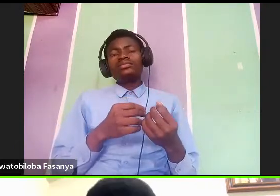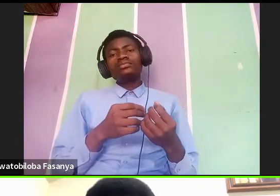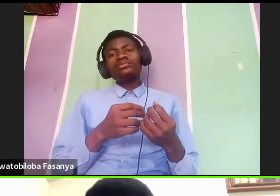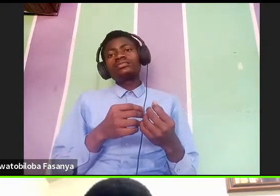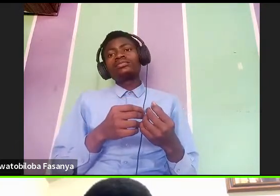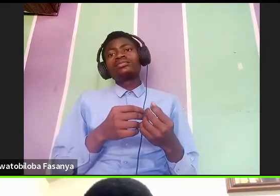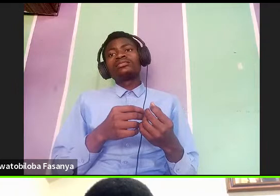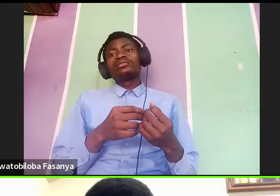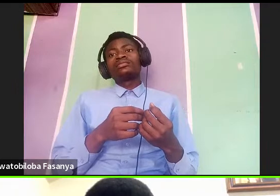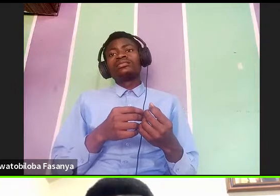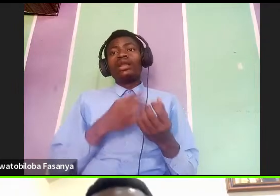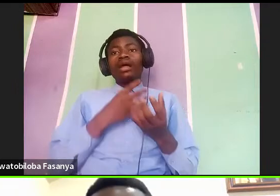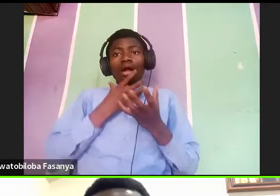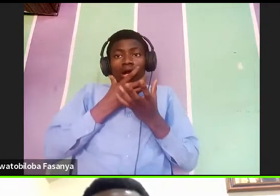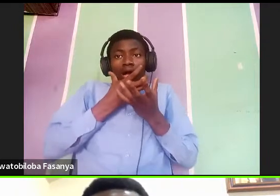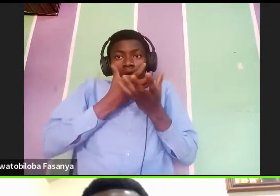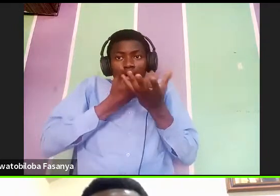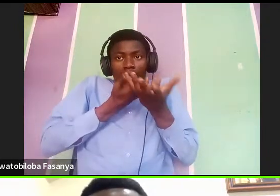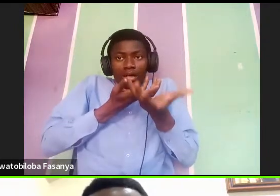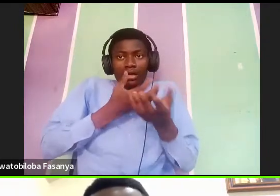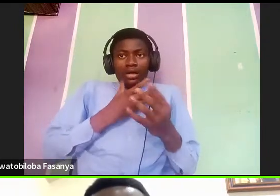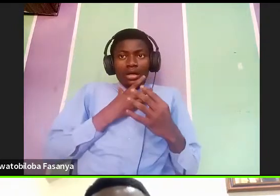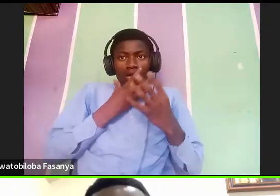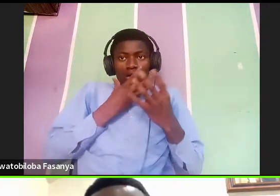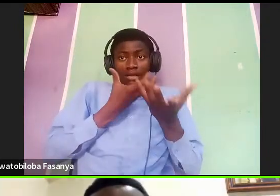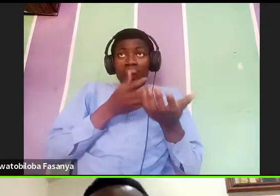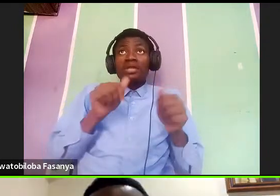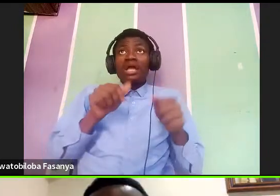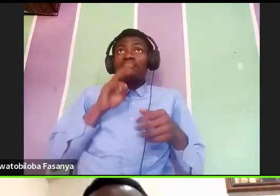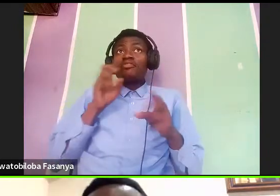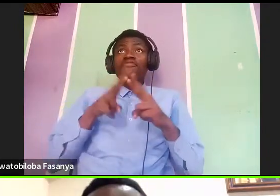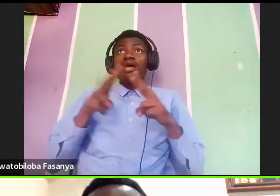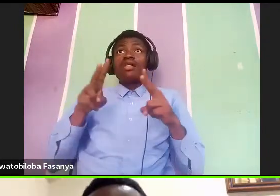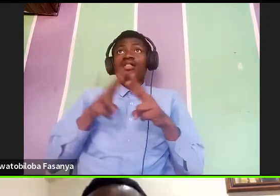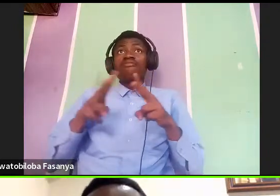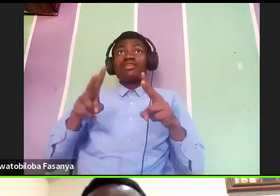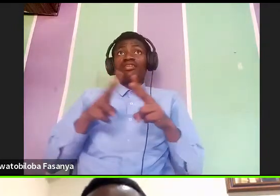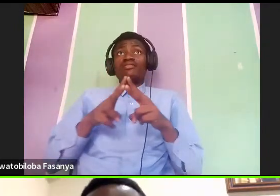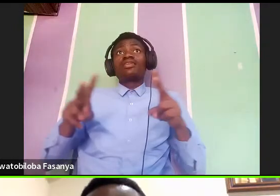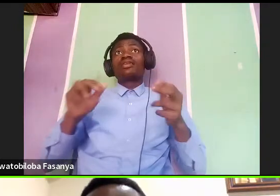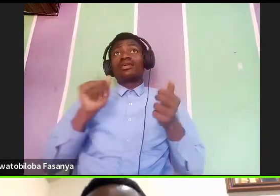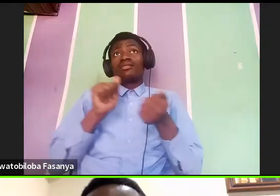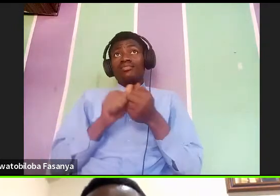Vomiting can be very problematic because, the